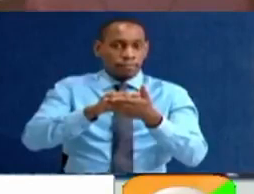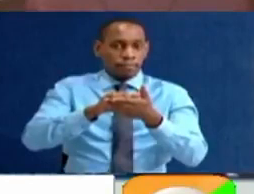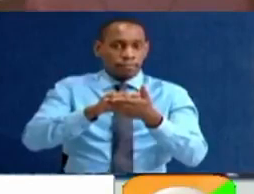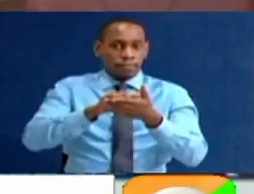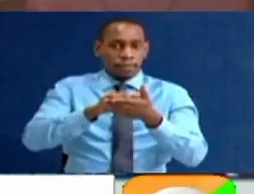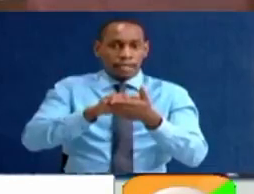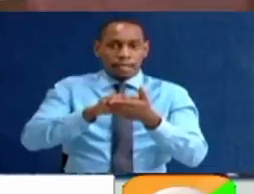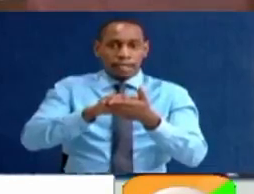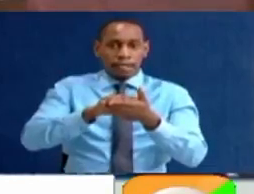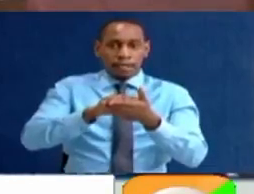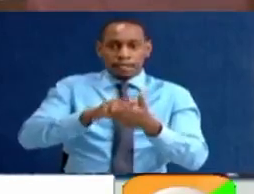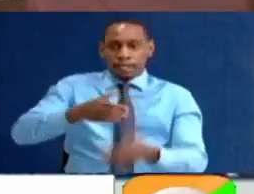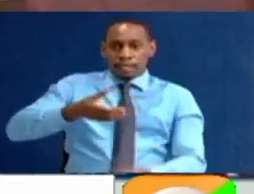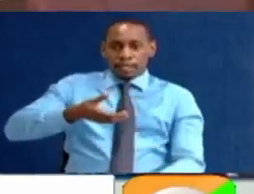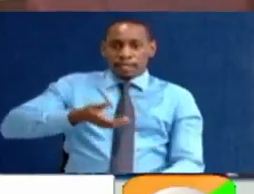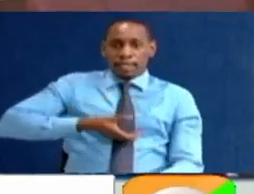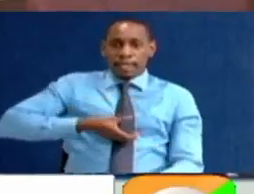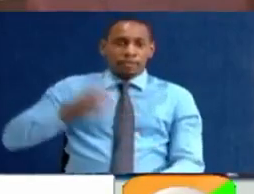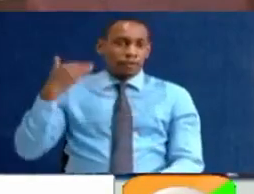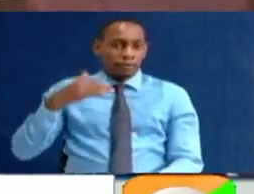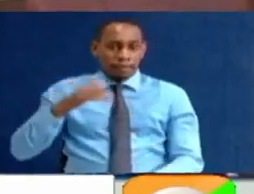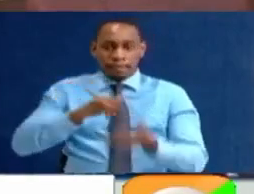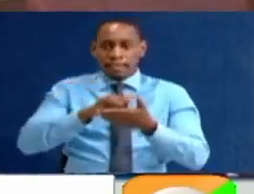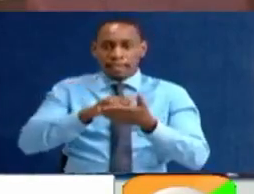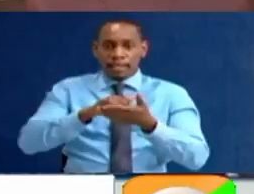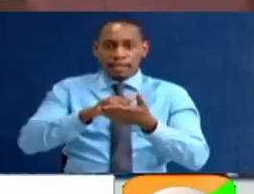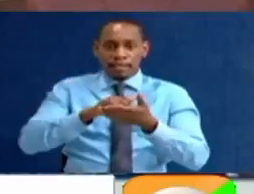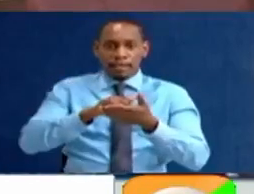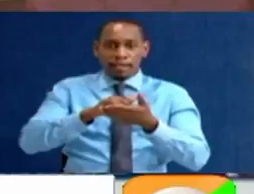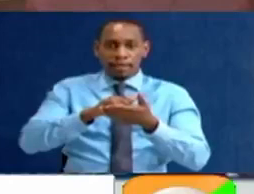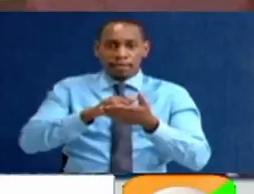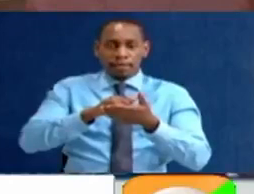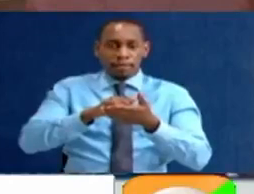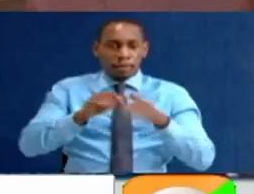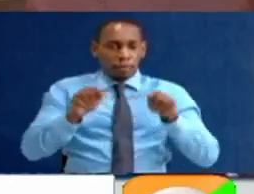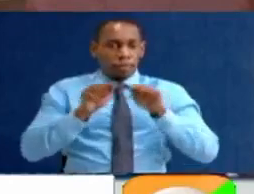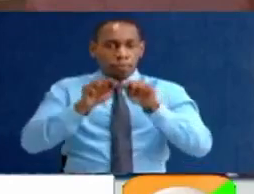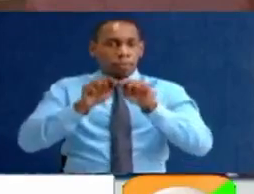the Council of Gangsters do not continue with their gangsterism.